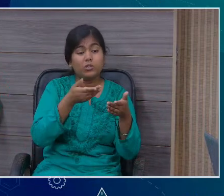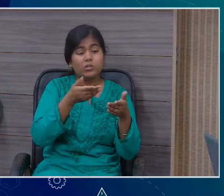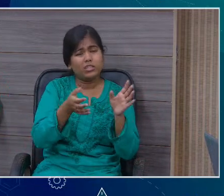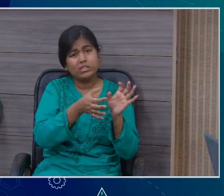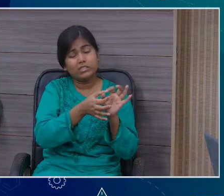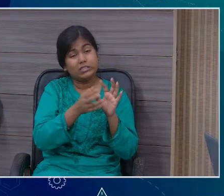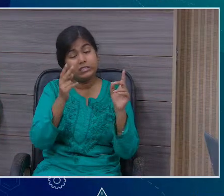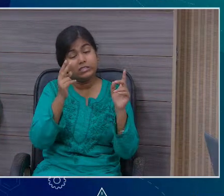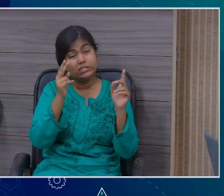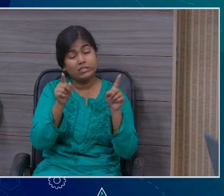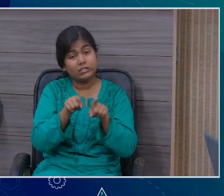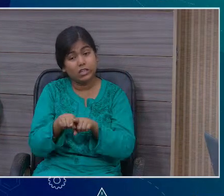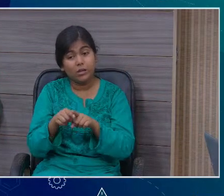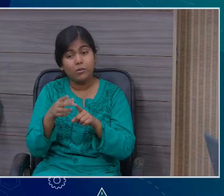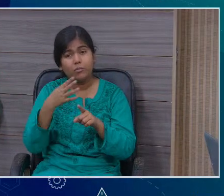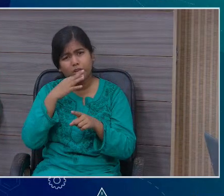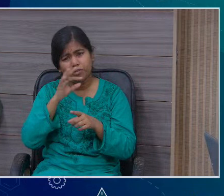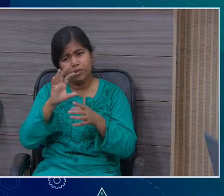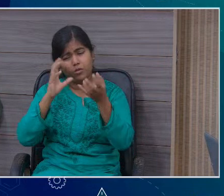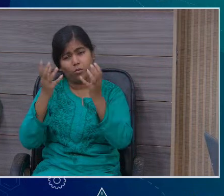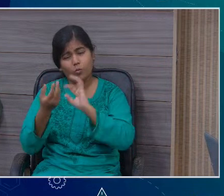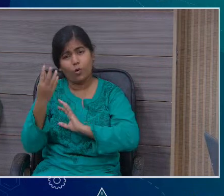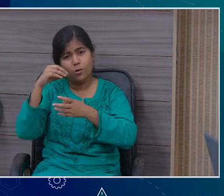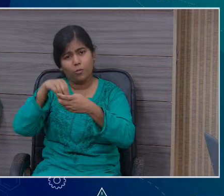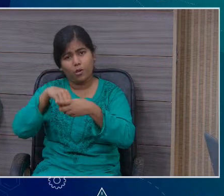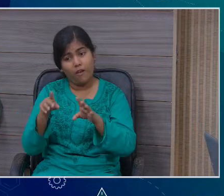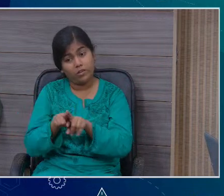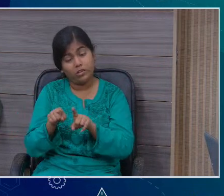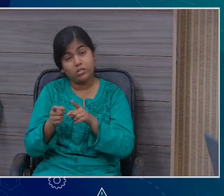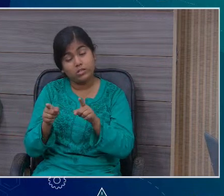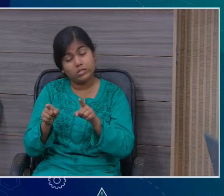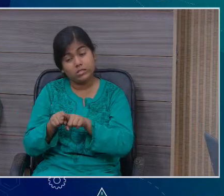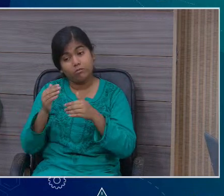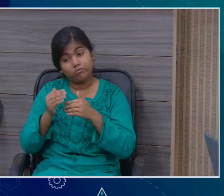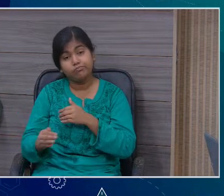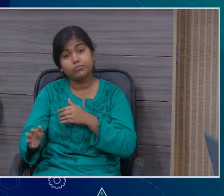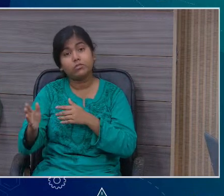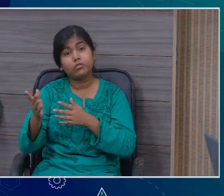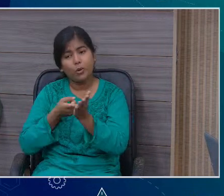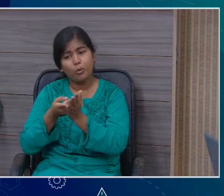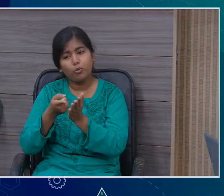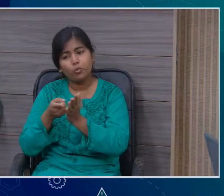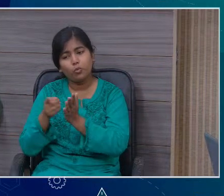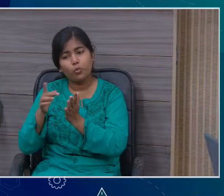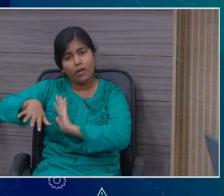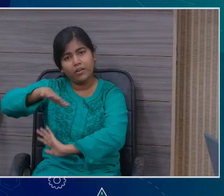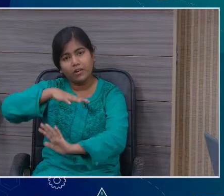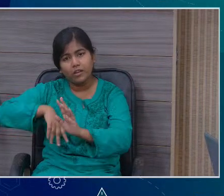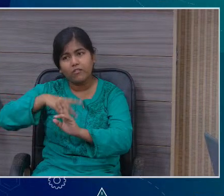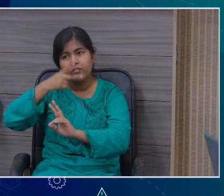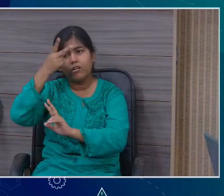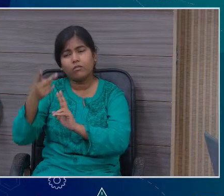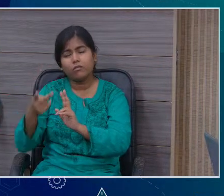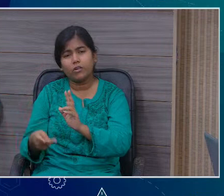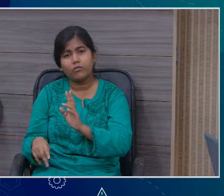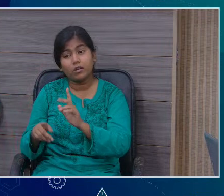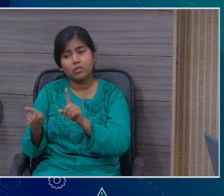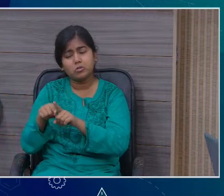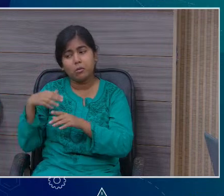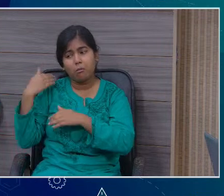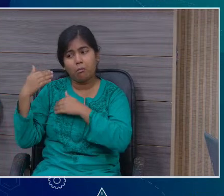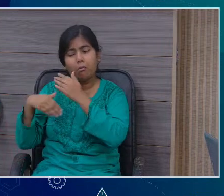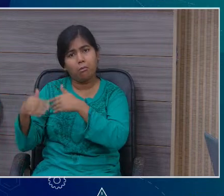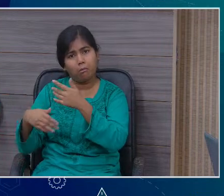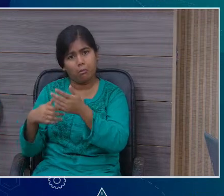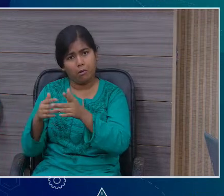Is it still going on in cities, in rural areas, in urban areas, or it's the thing of a past? Ma'am, it is